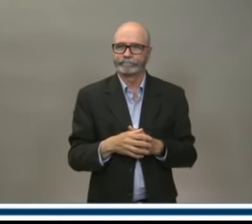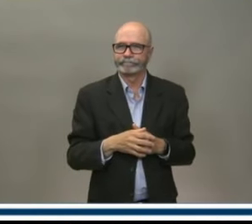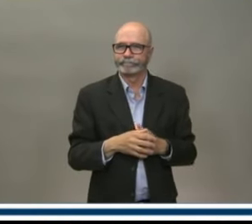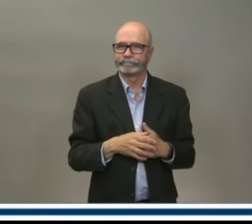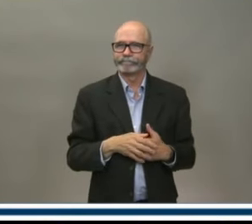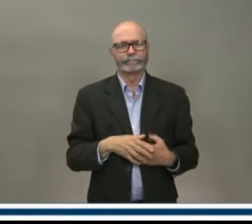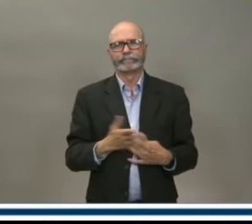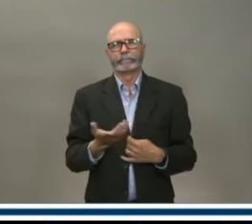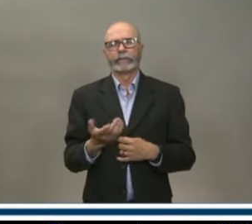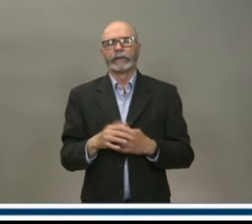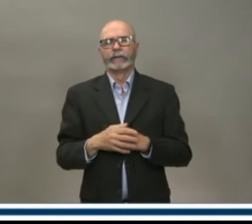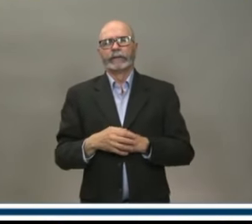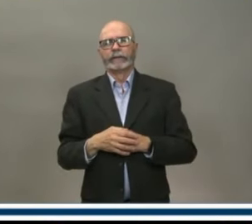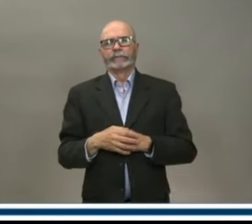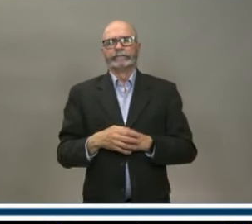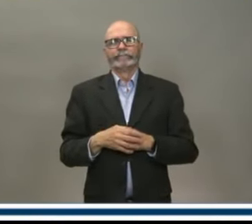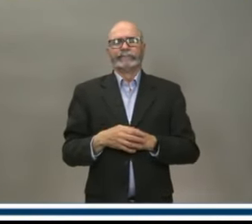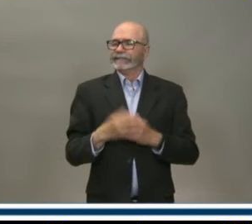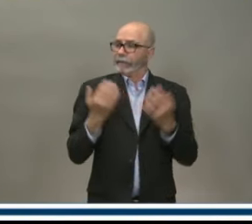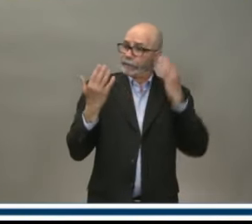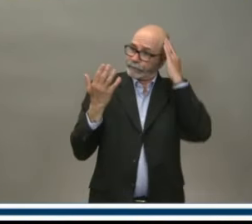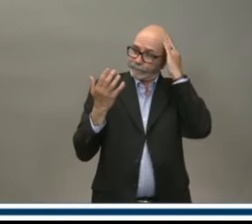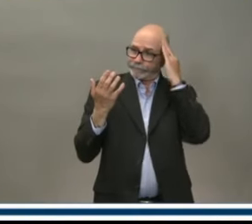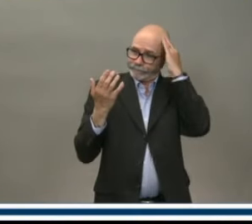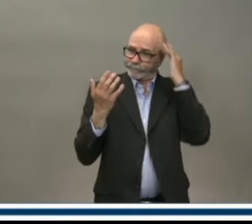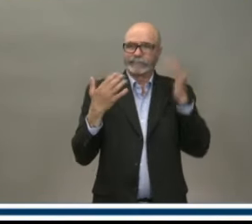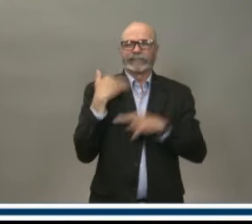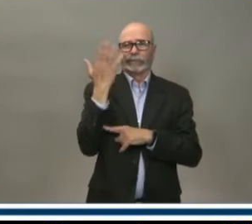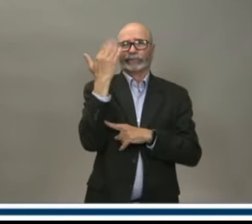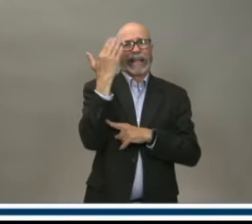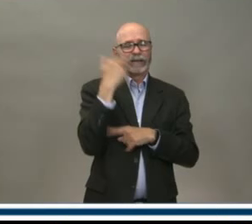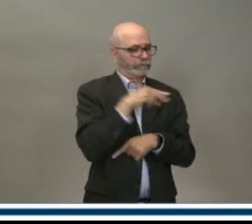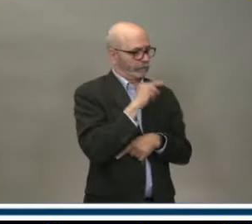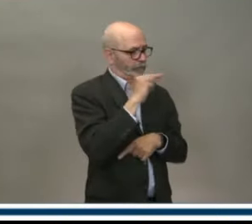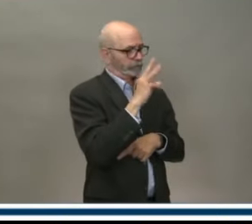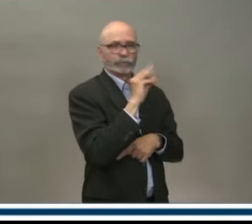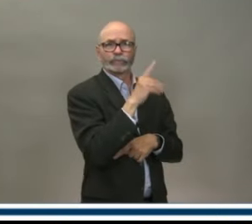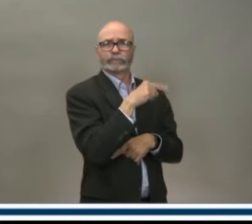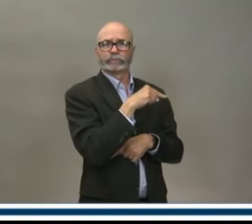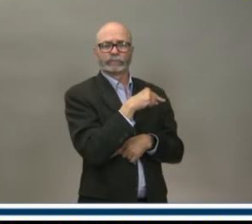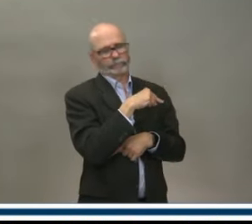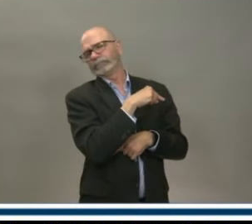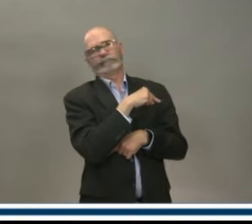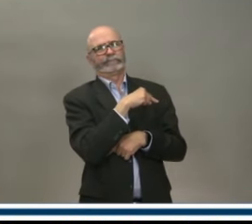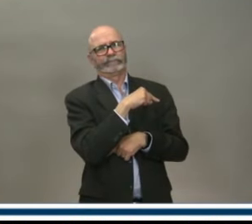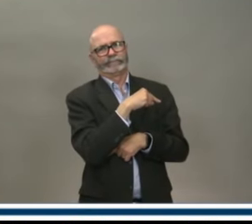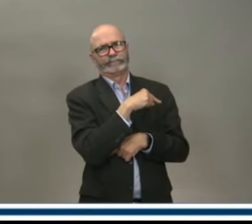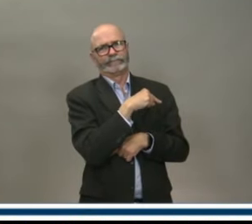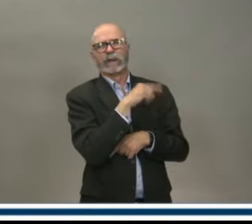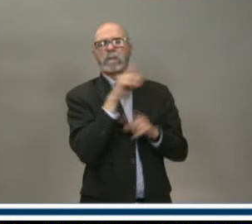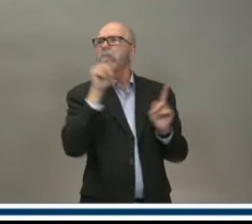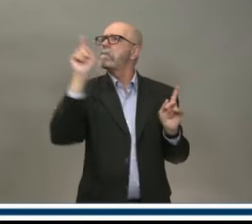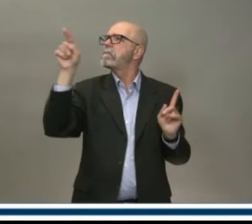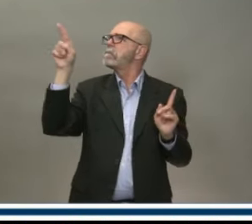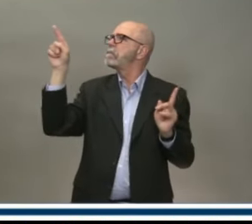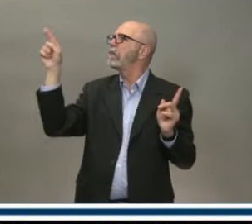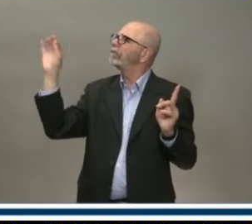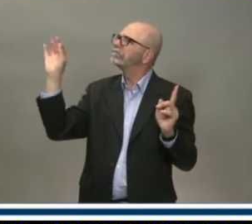the situation at Northwood Manor happened more than in other long-term care